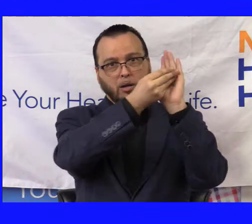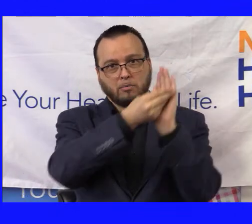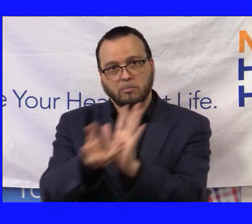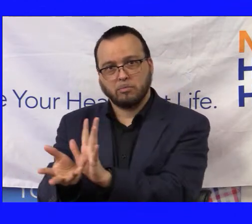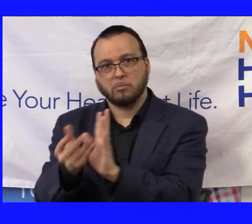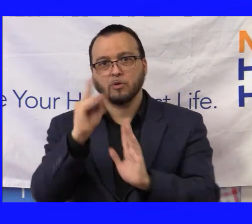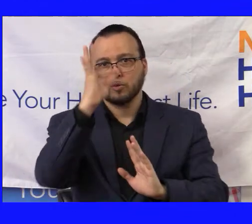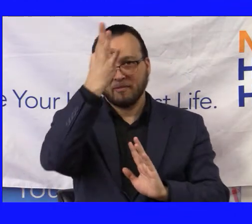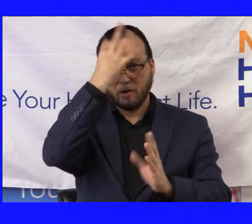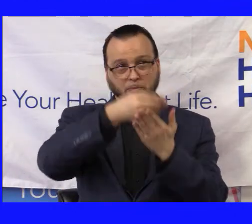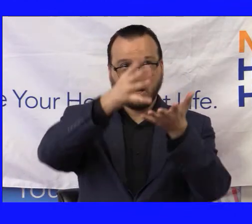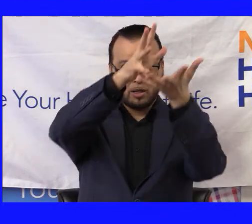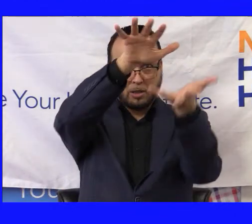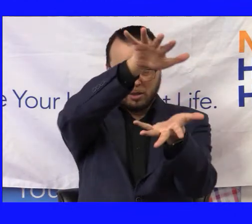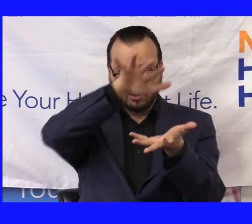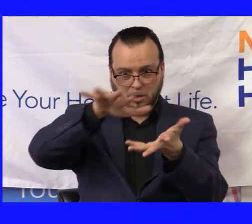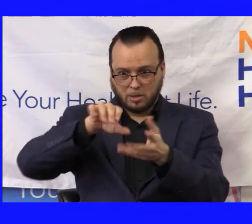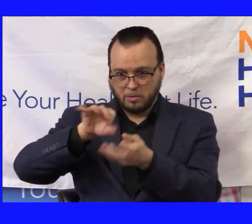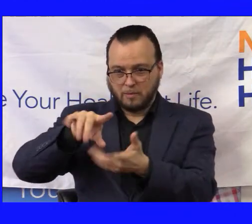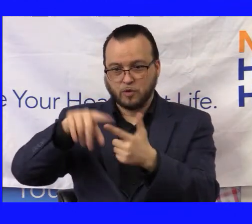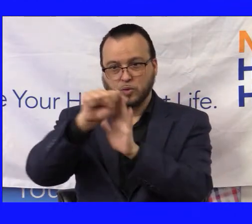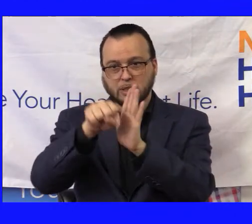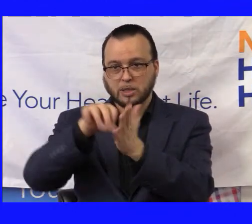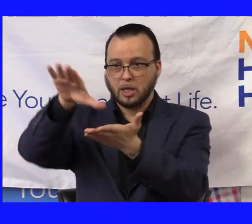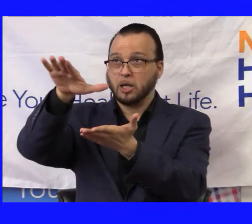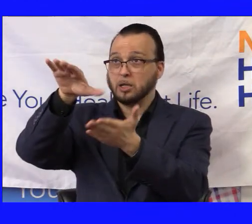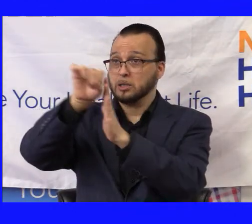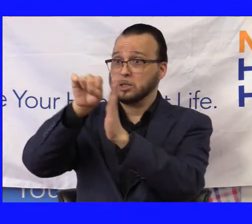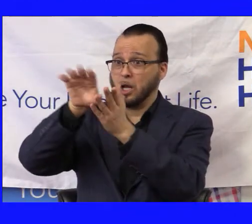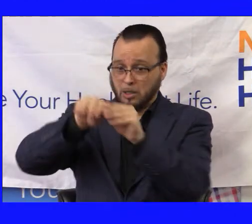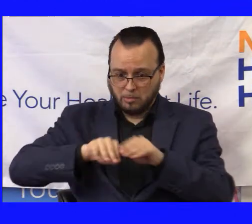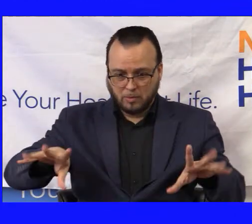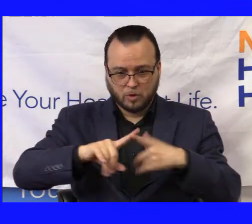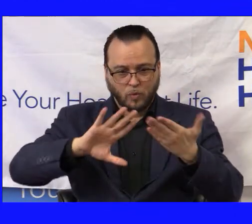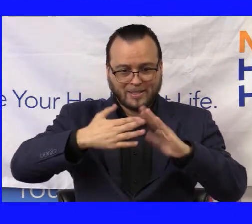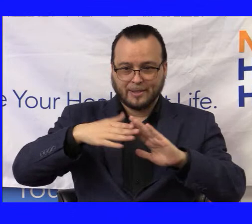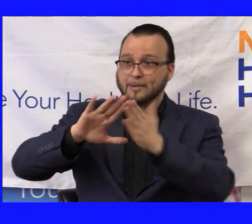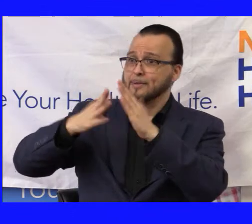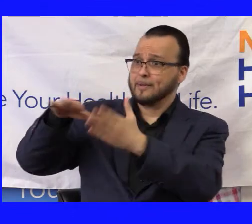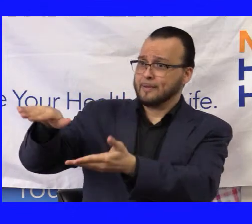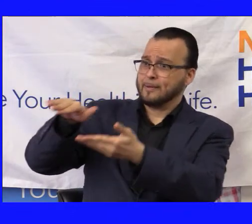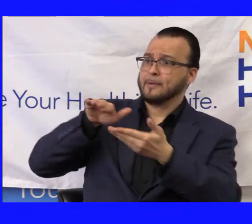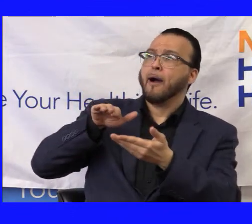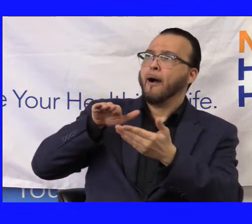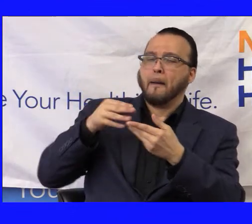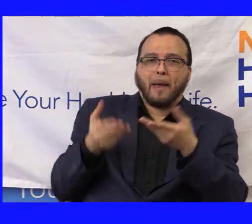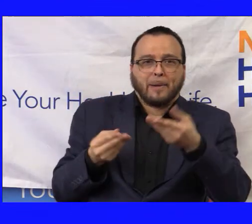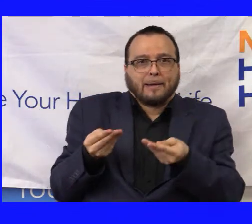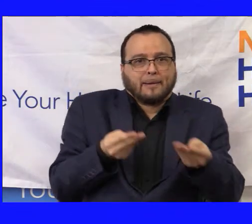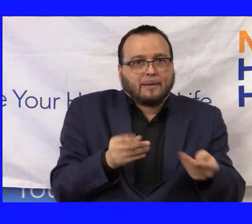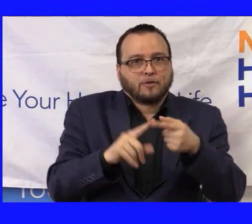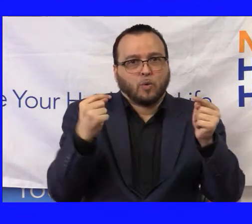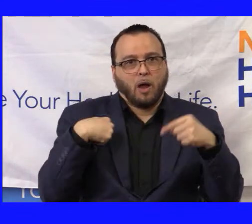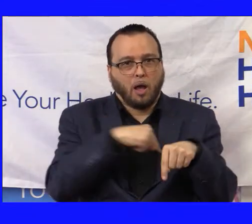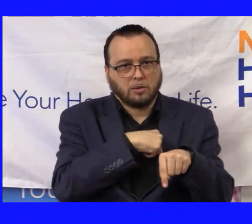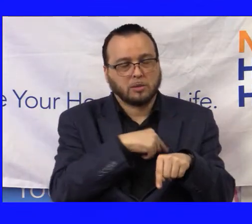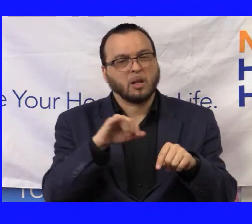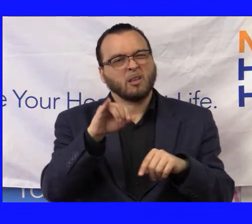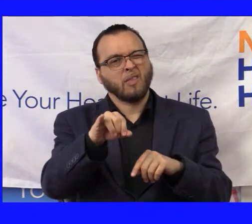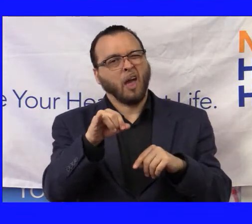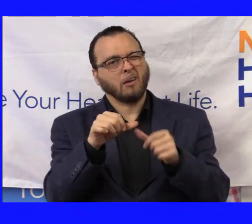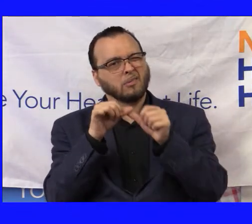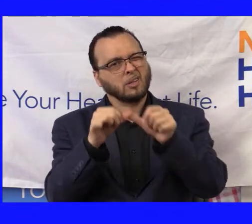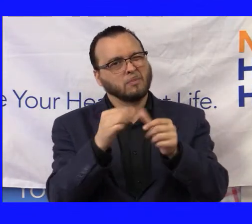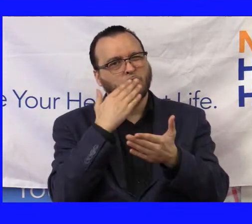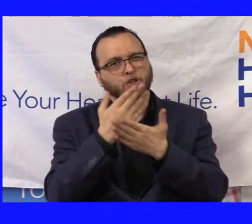to state, going to city, potentially coming to us. And so that, continues to be good news. And I will